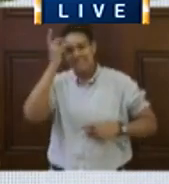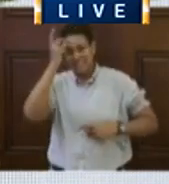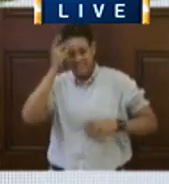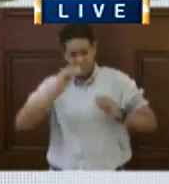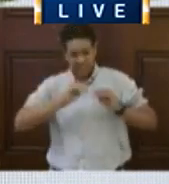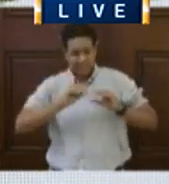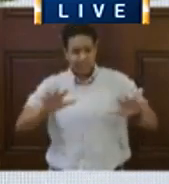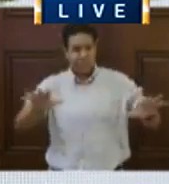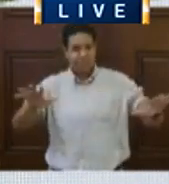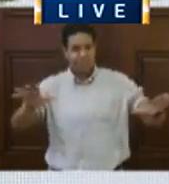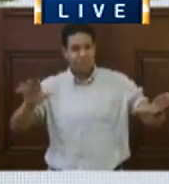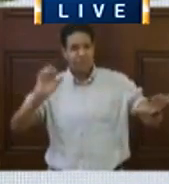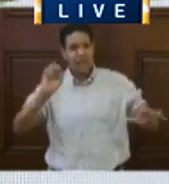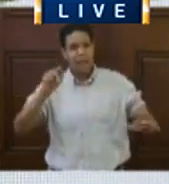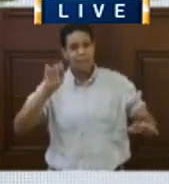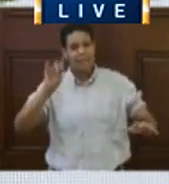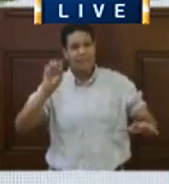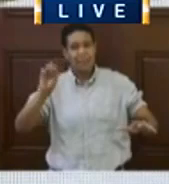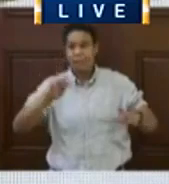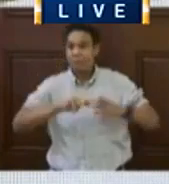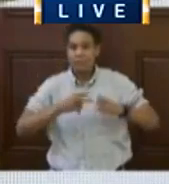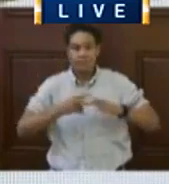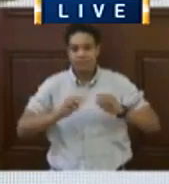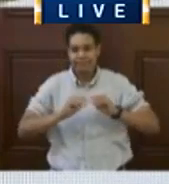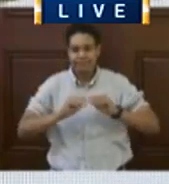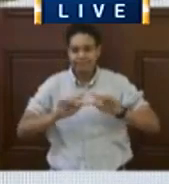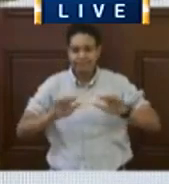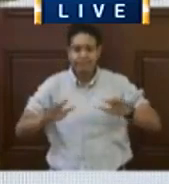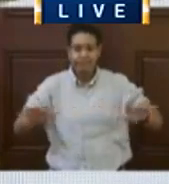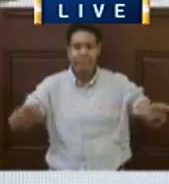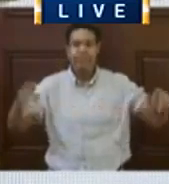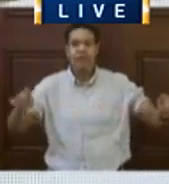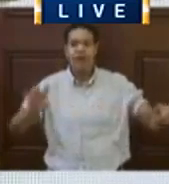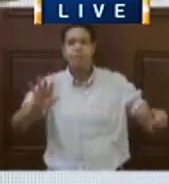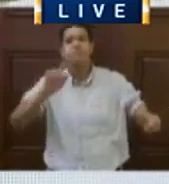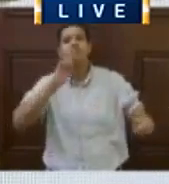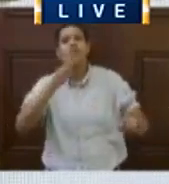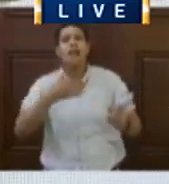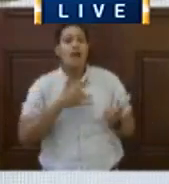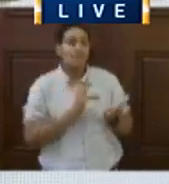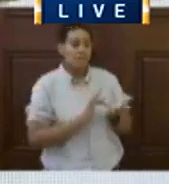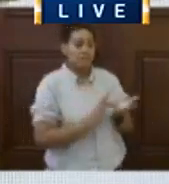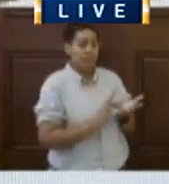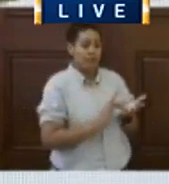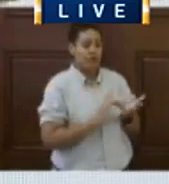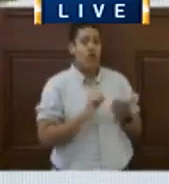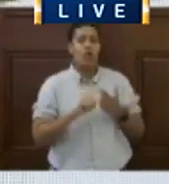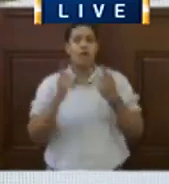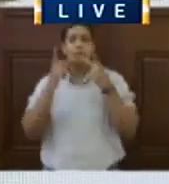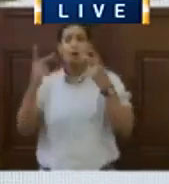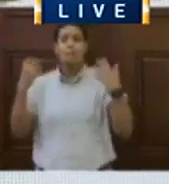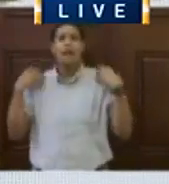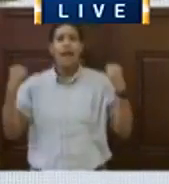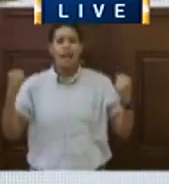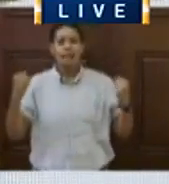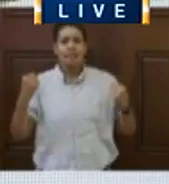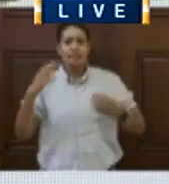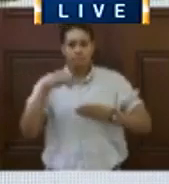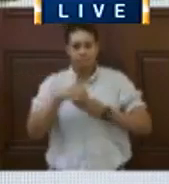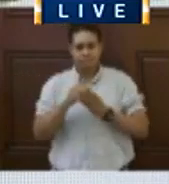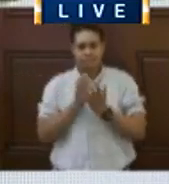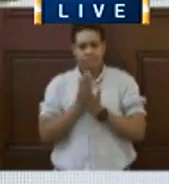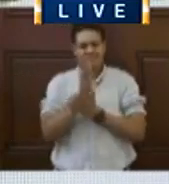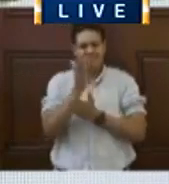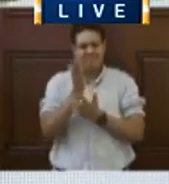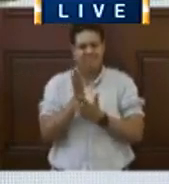The epidemic clearly has a medical public health dimension,